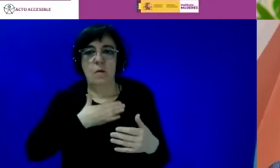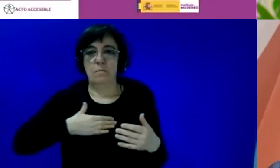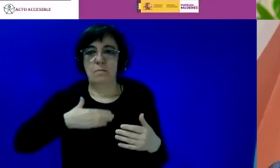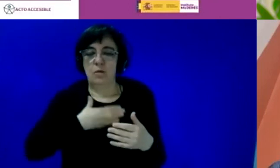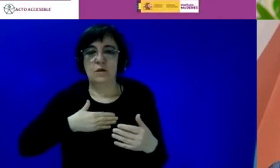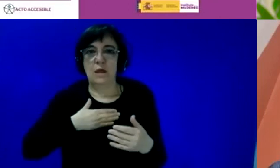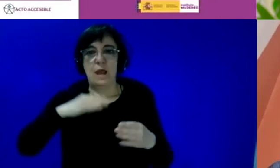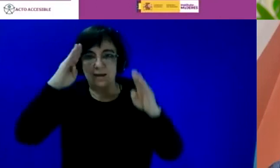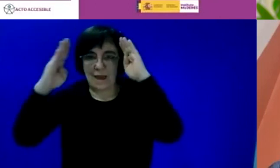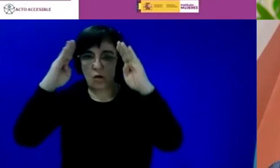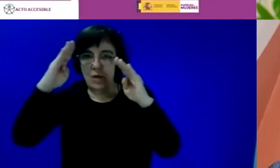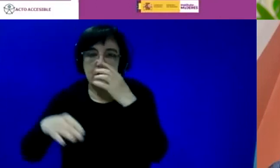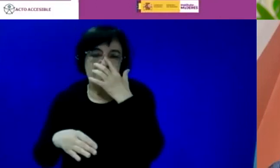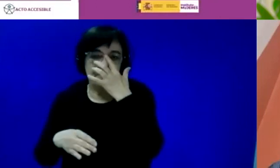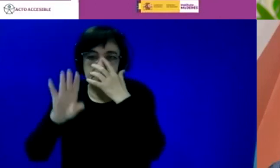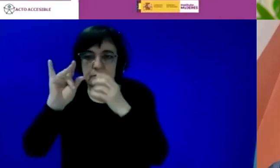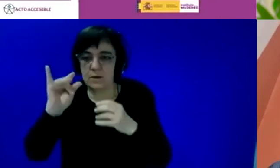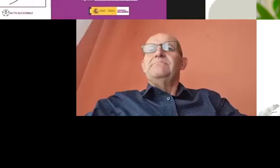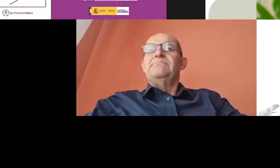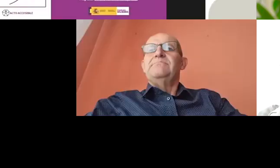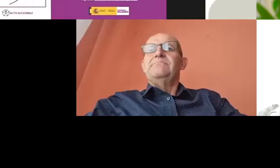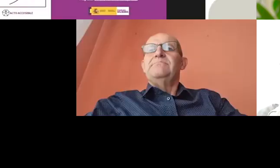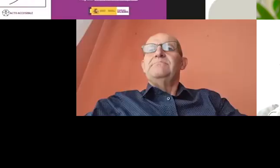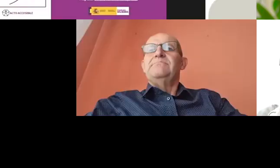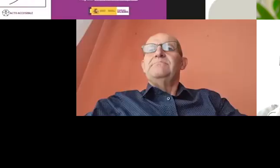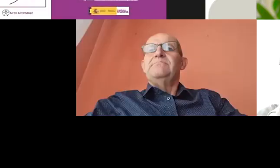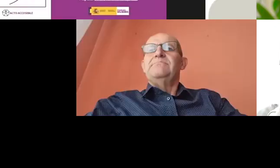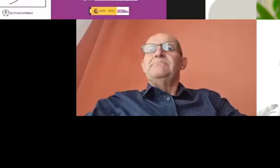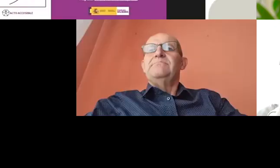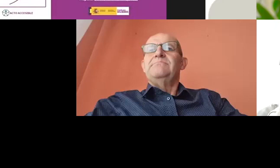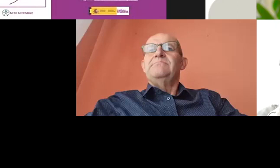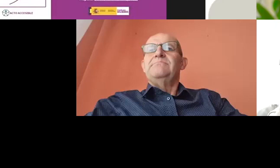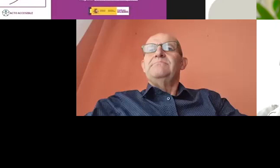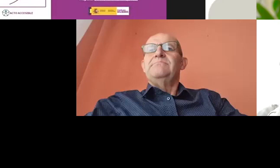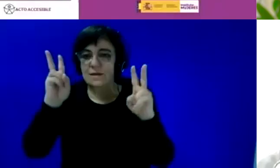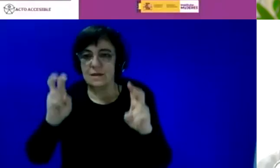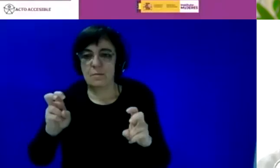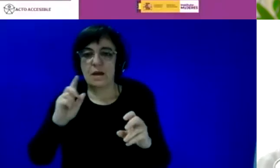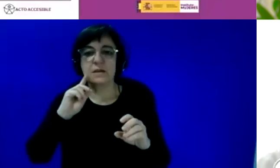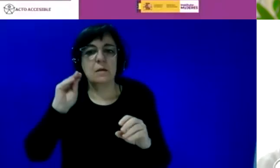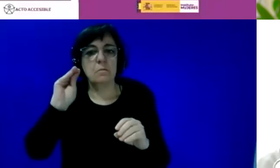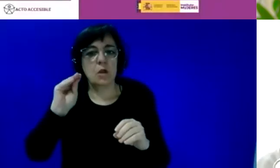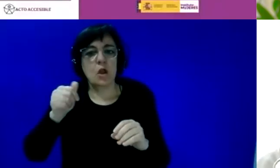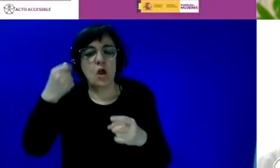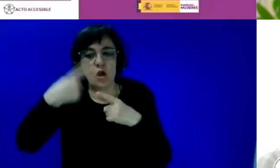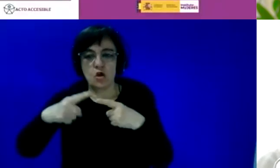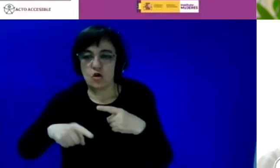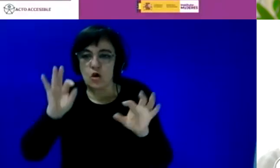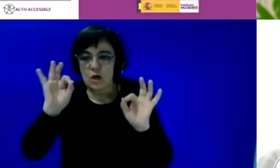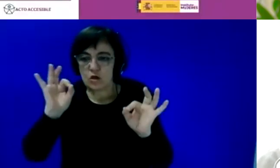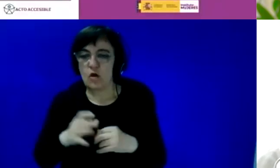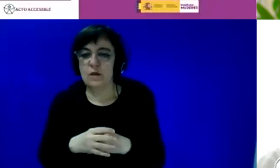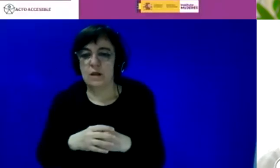Hello, good afternoon, everyone. Very nice to greet you all. Yeah, there have been some questions which have